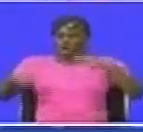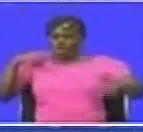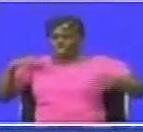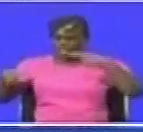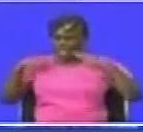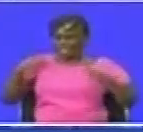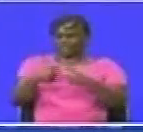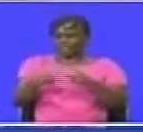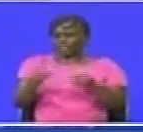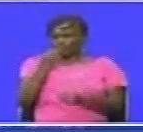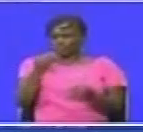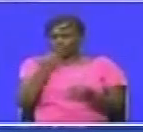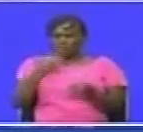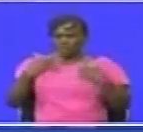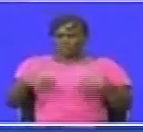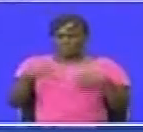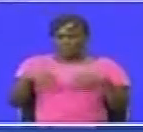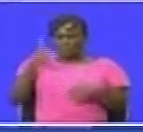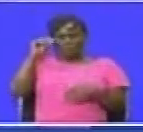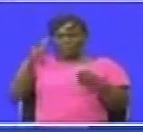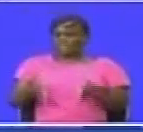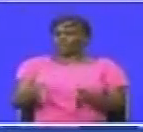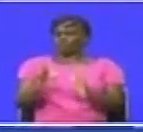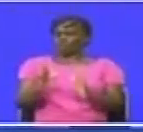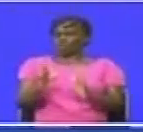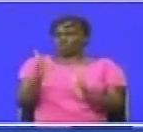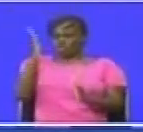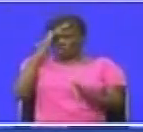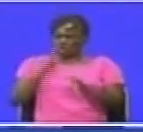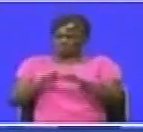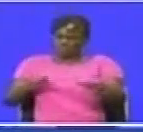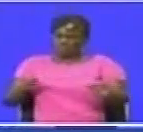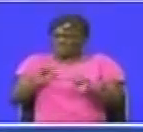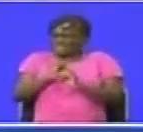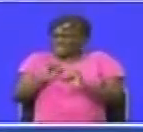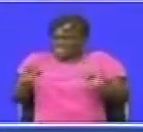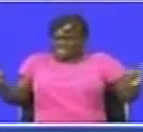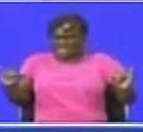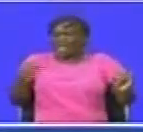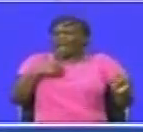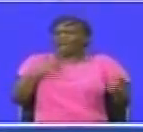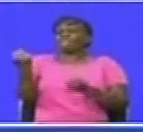commenced. Outriders made sure Mombasa Road, that is synonymous with heavy traffic, was clear.